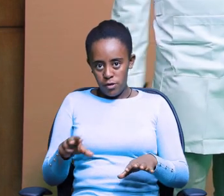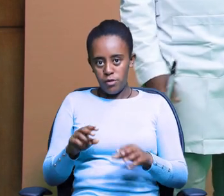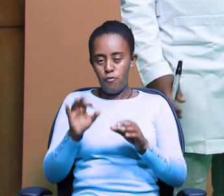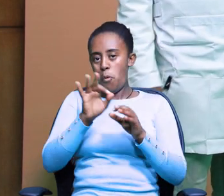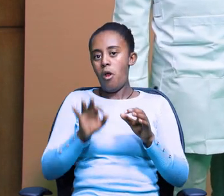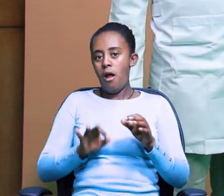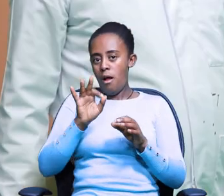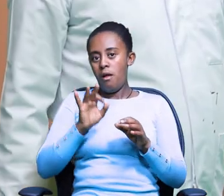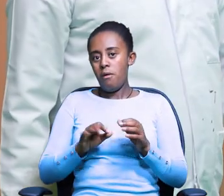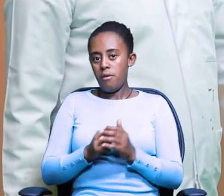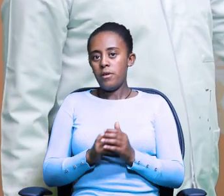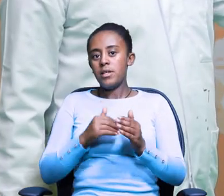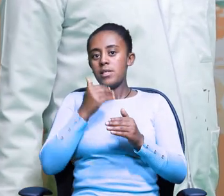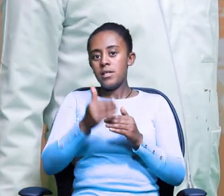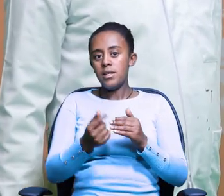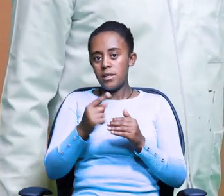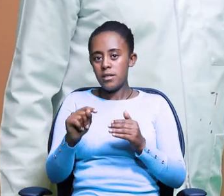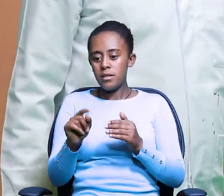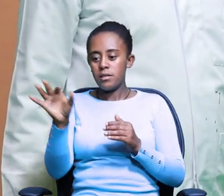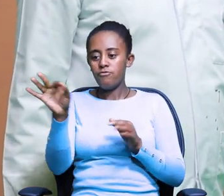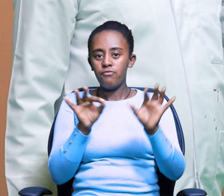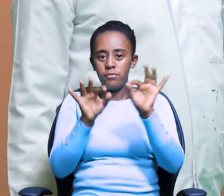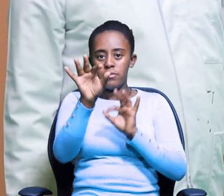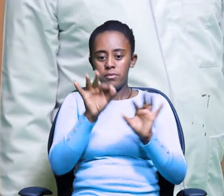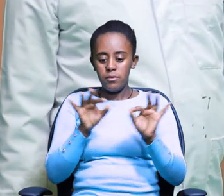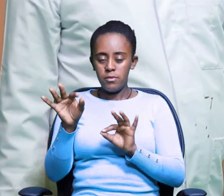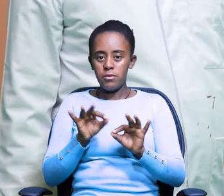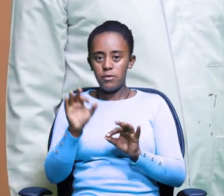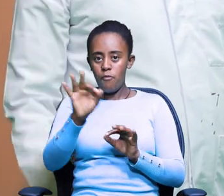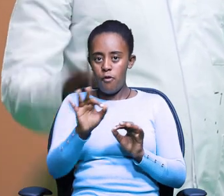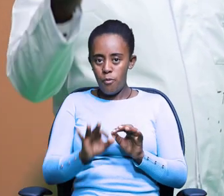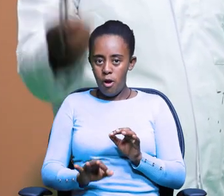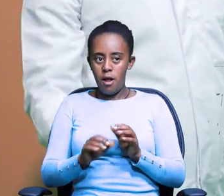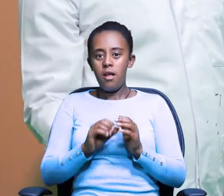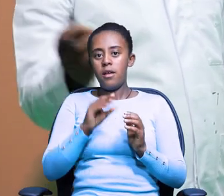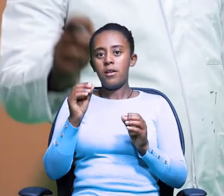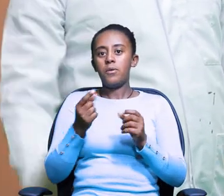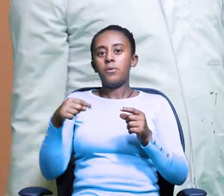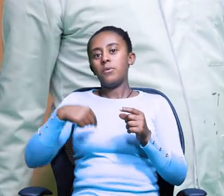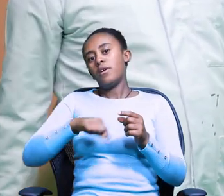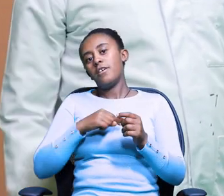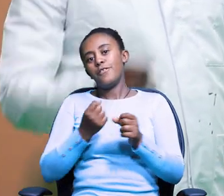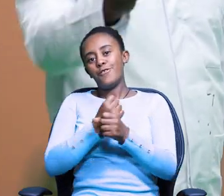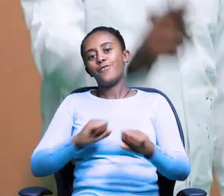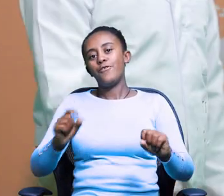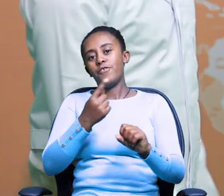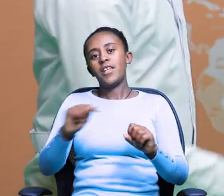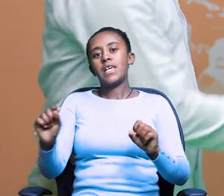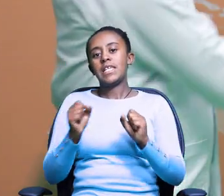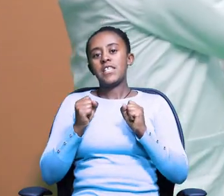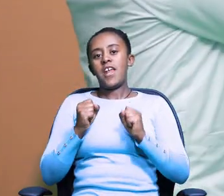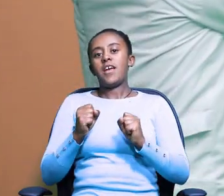This is what we have seen. Then substituting this equation in this formula, we can solve the value of magnetic field of